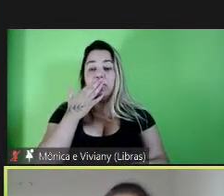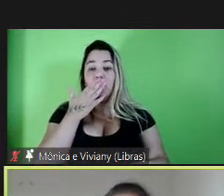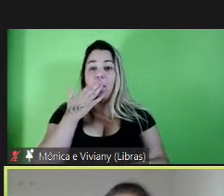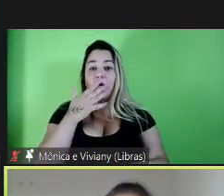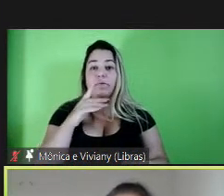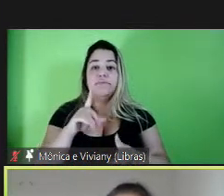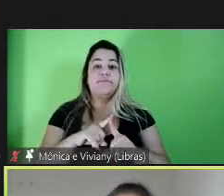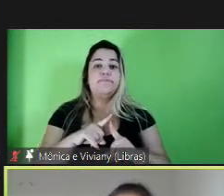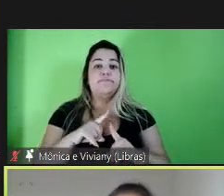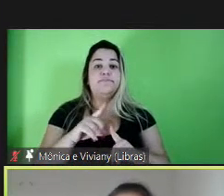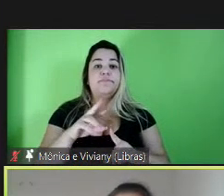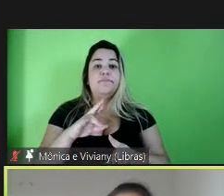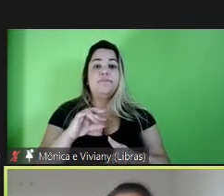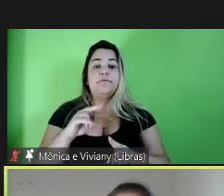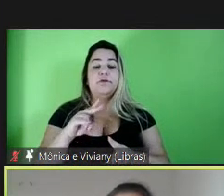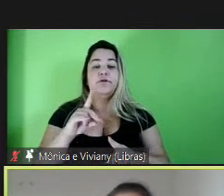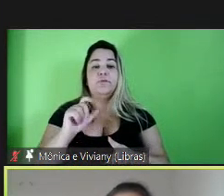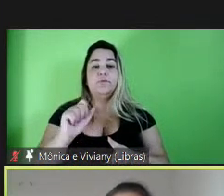fried things.